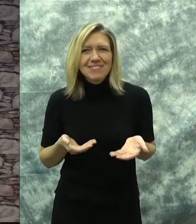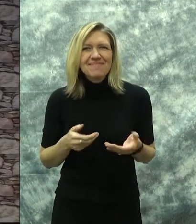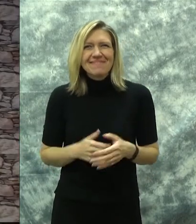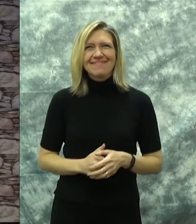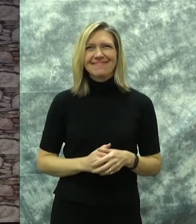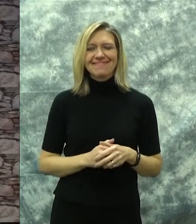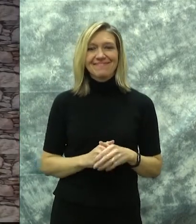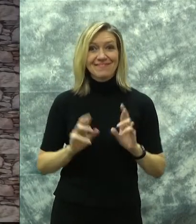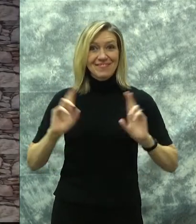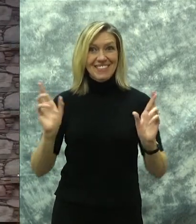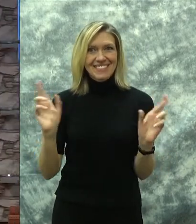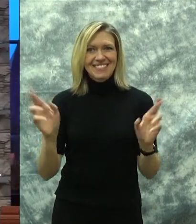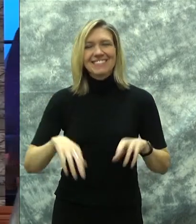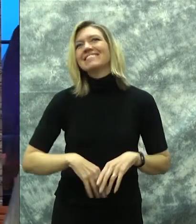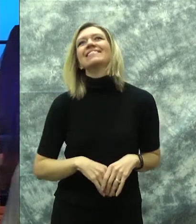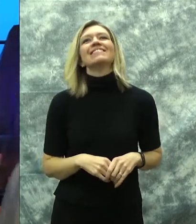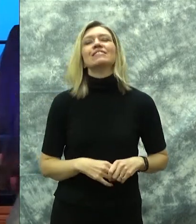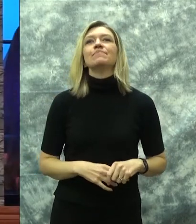go.